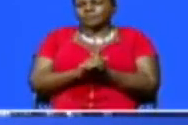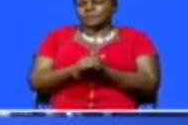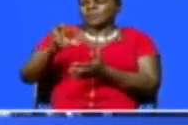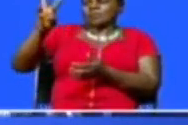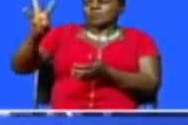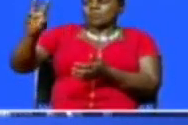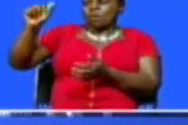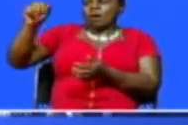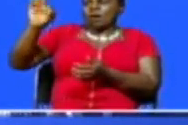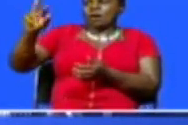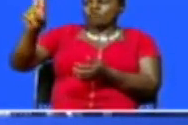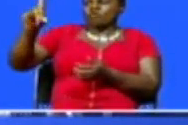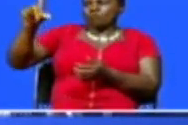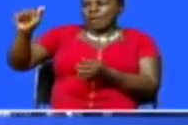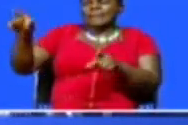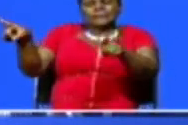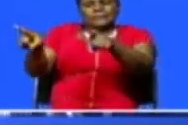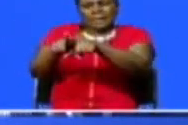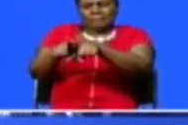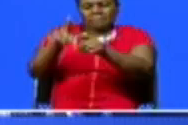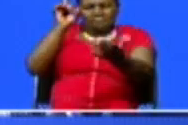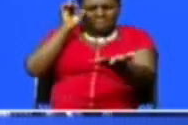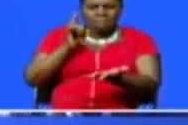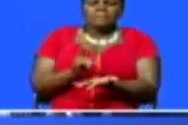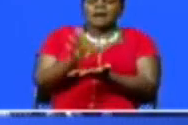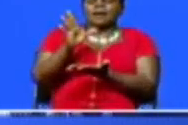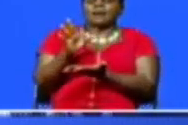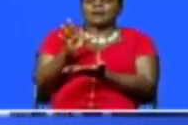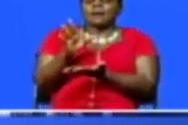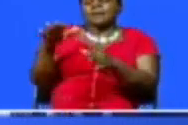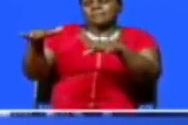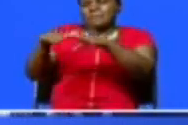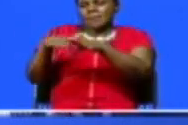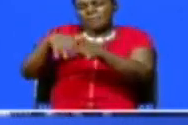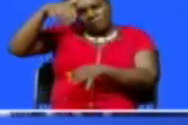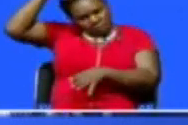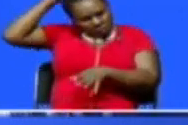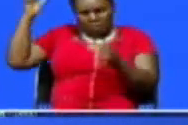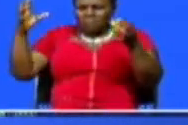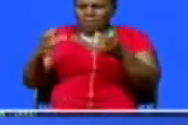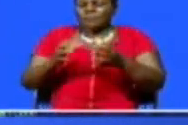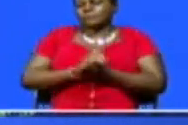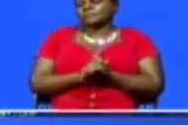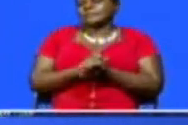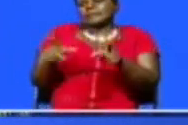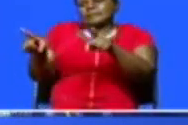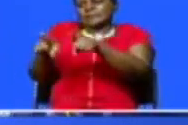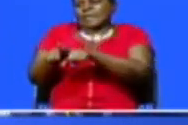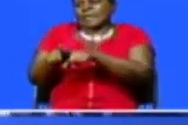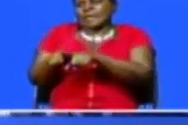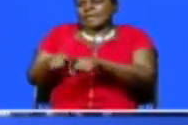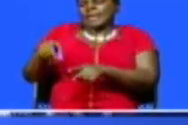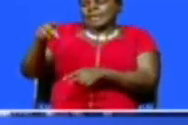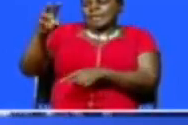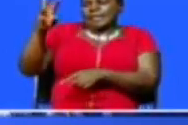Wafula Wamunyinyi be and is hereby expelled as a member of Ford Kenya Party. Honorable